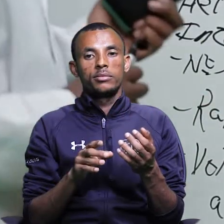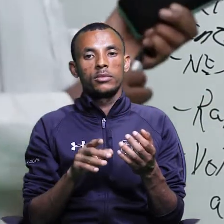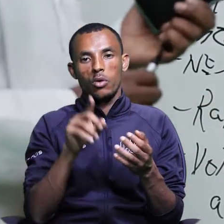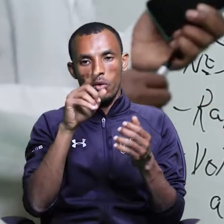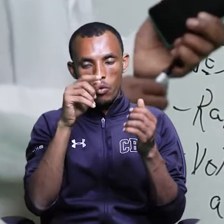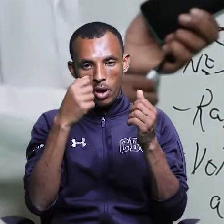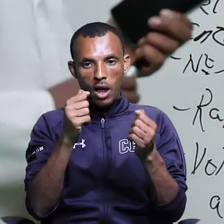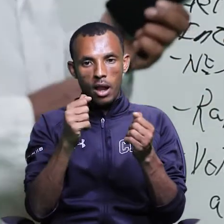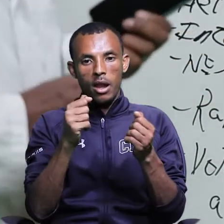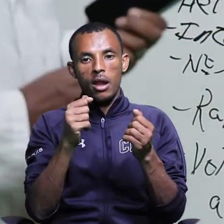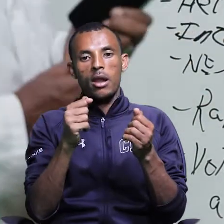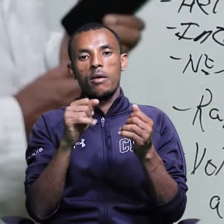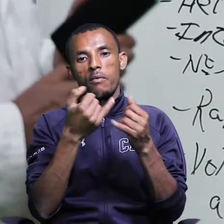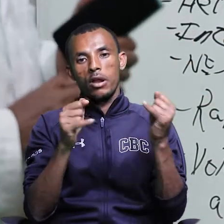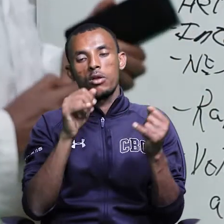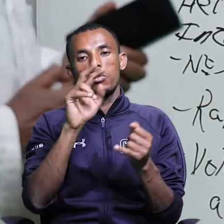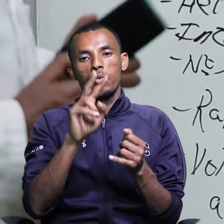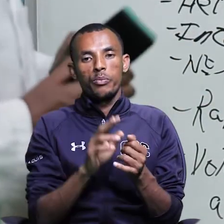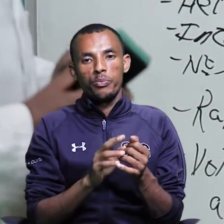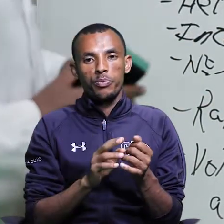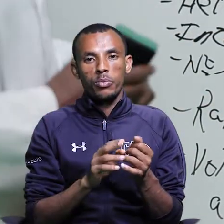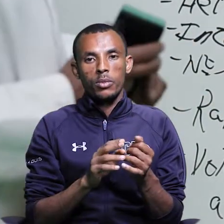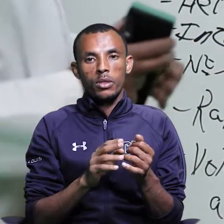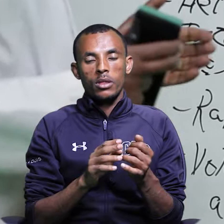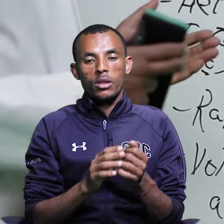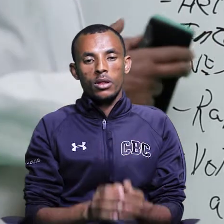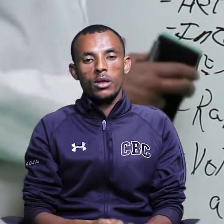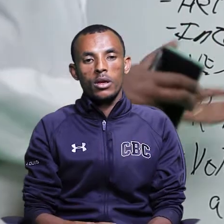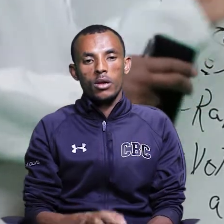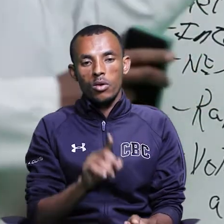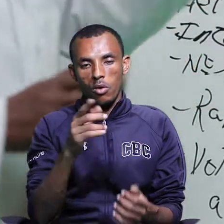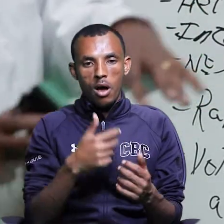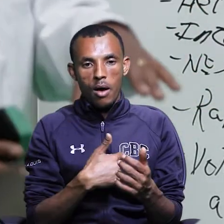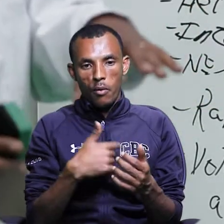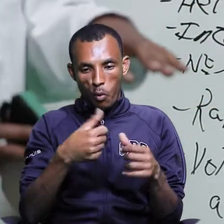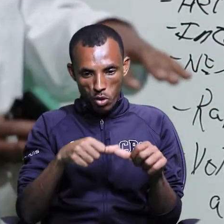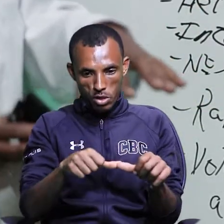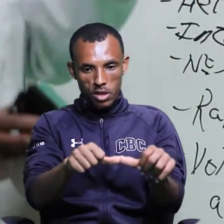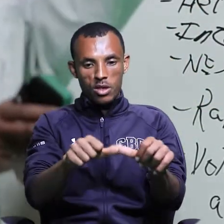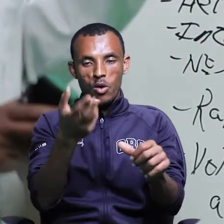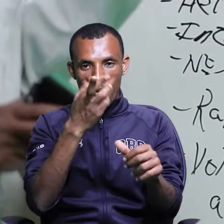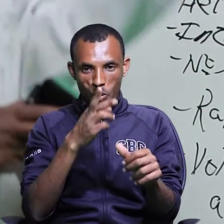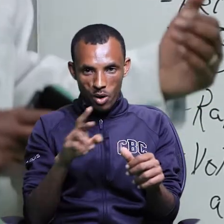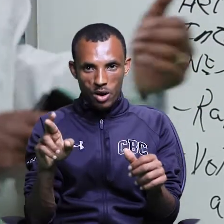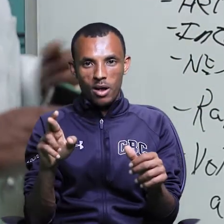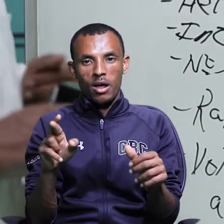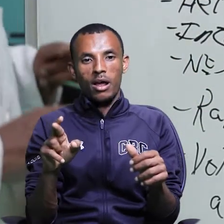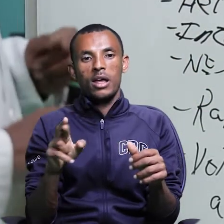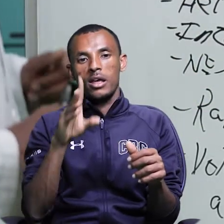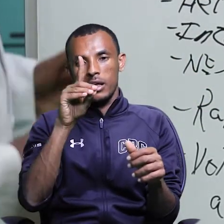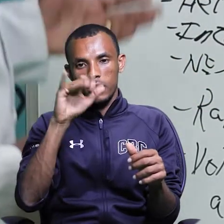can divide into two, what I call to be, you have continuous and